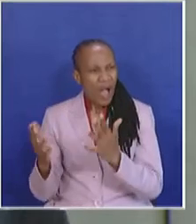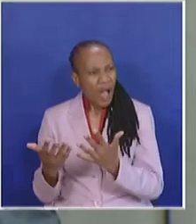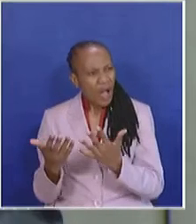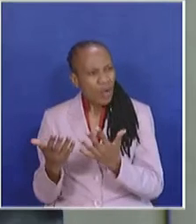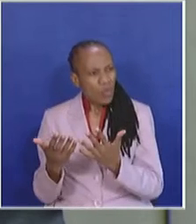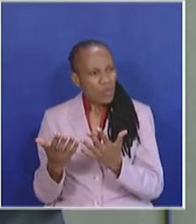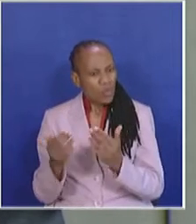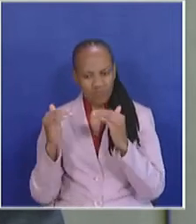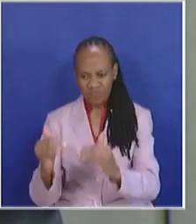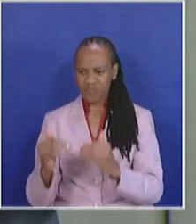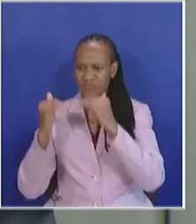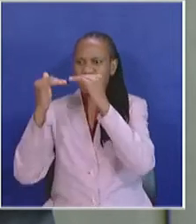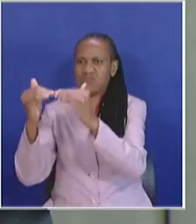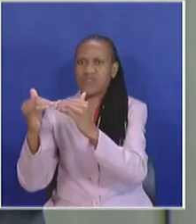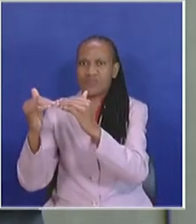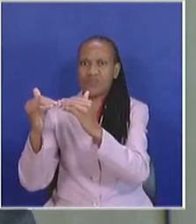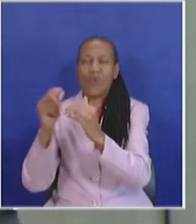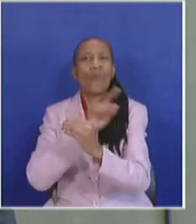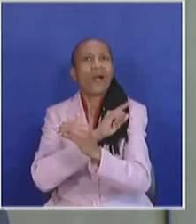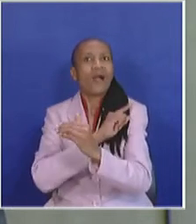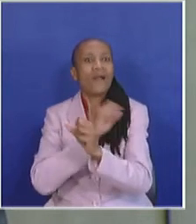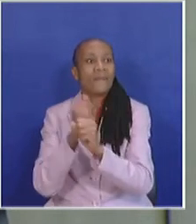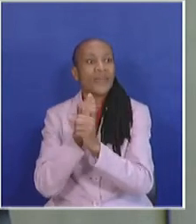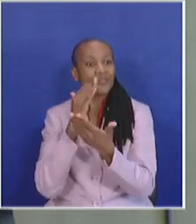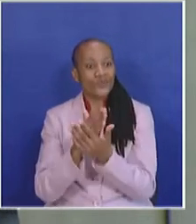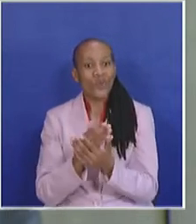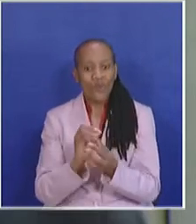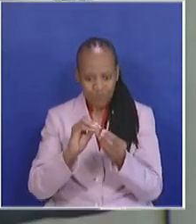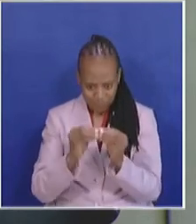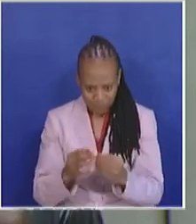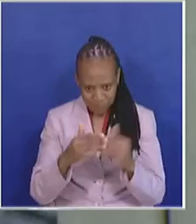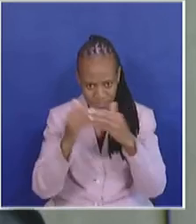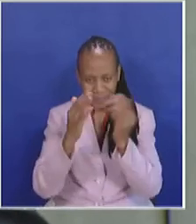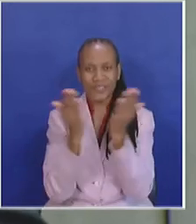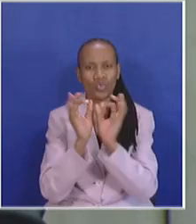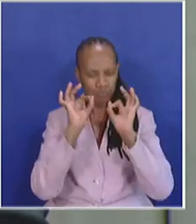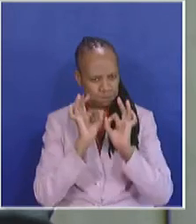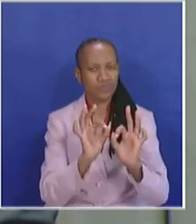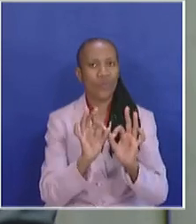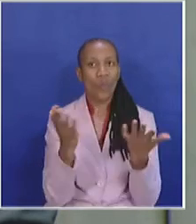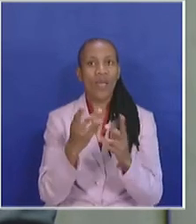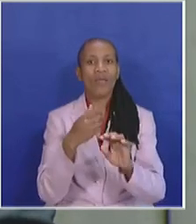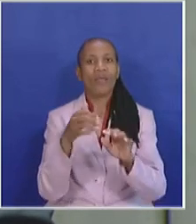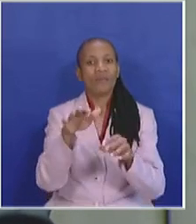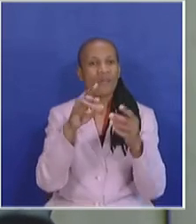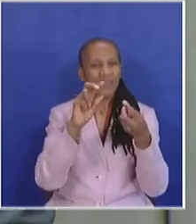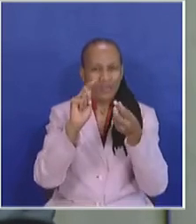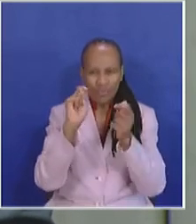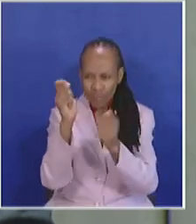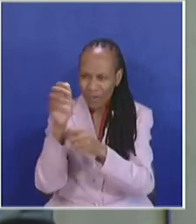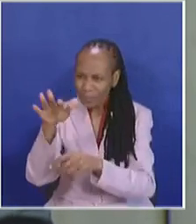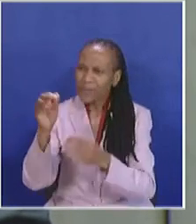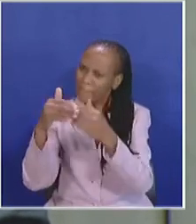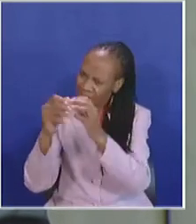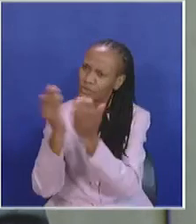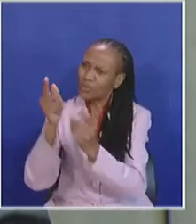bar so that we create the kind of school that we need in the township, in the village, as the school that